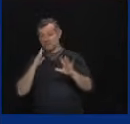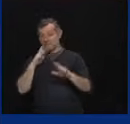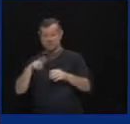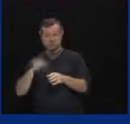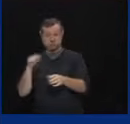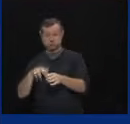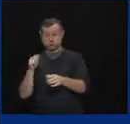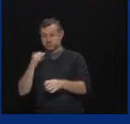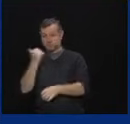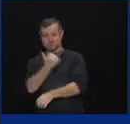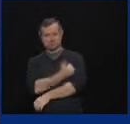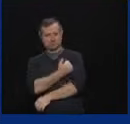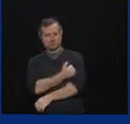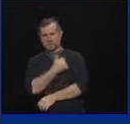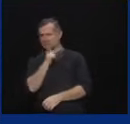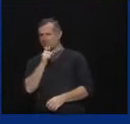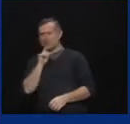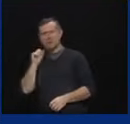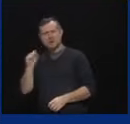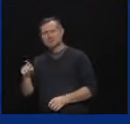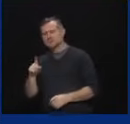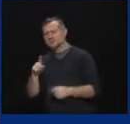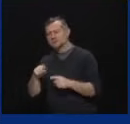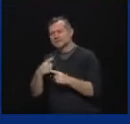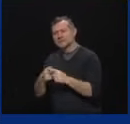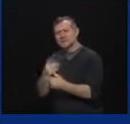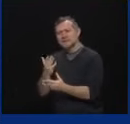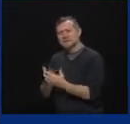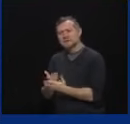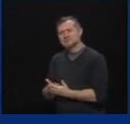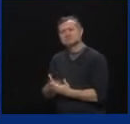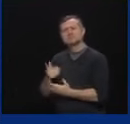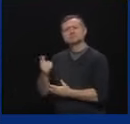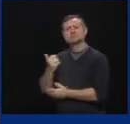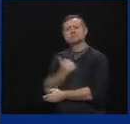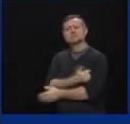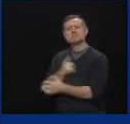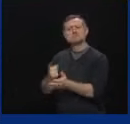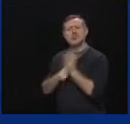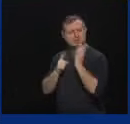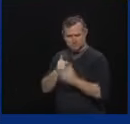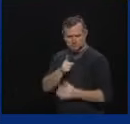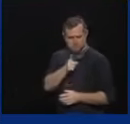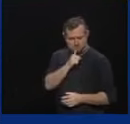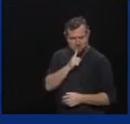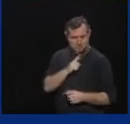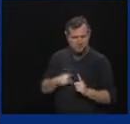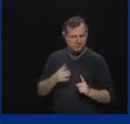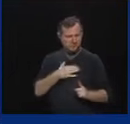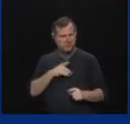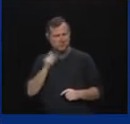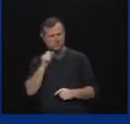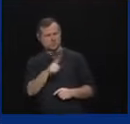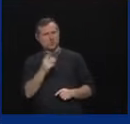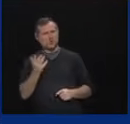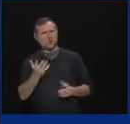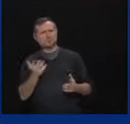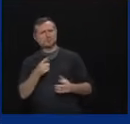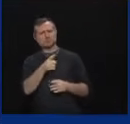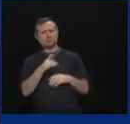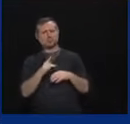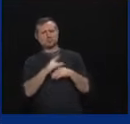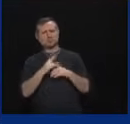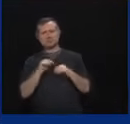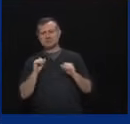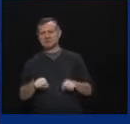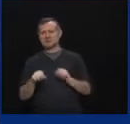mandate itself, but I want to try to nail down what can or what will this state, what resources will the state be sending facilities